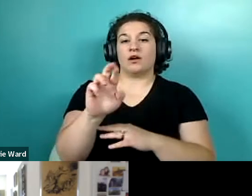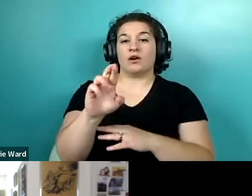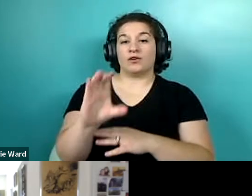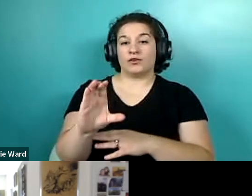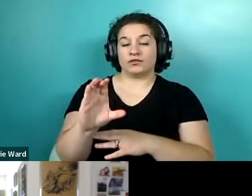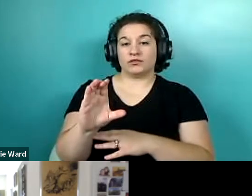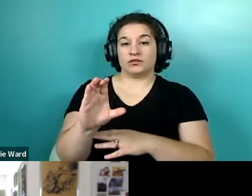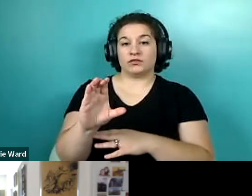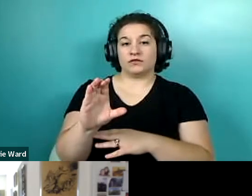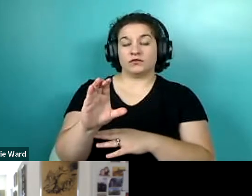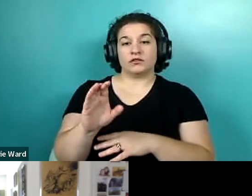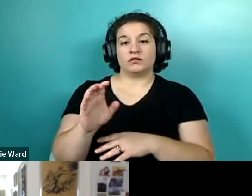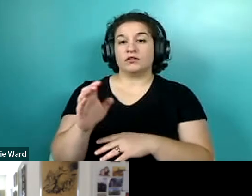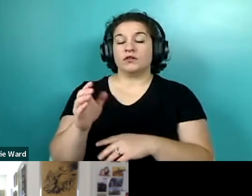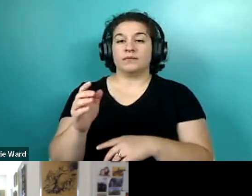you've got